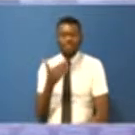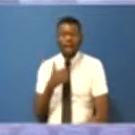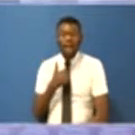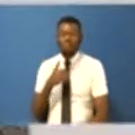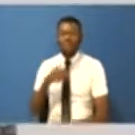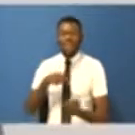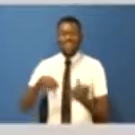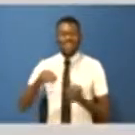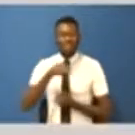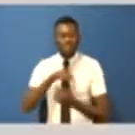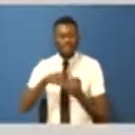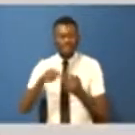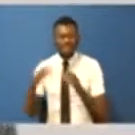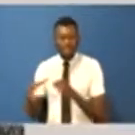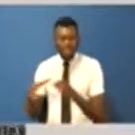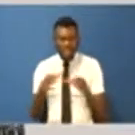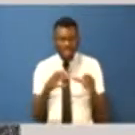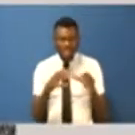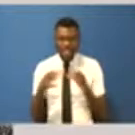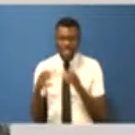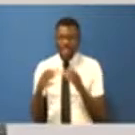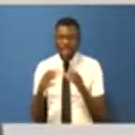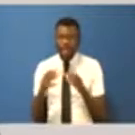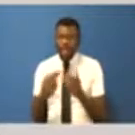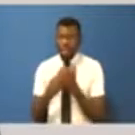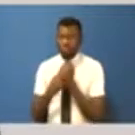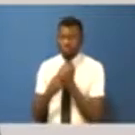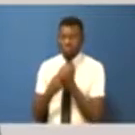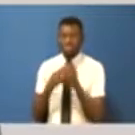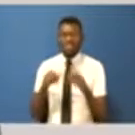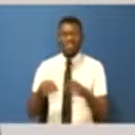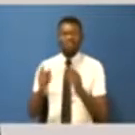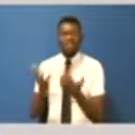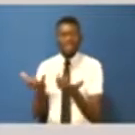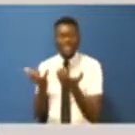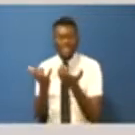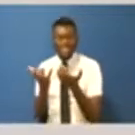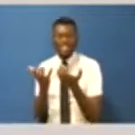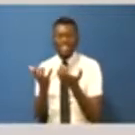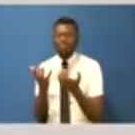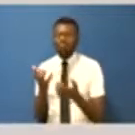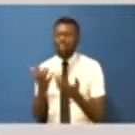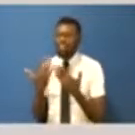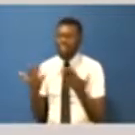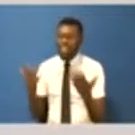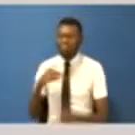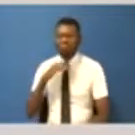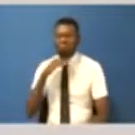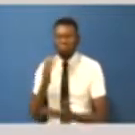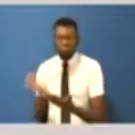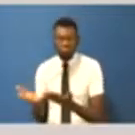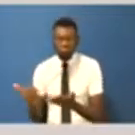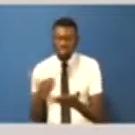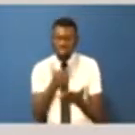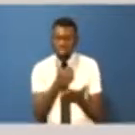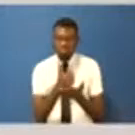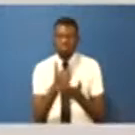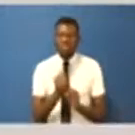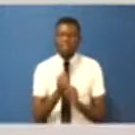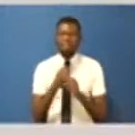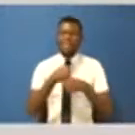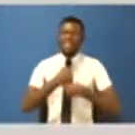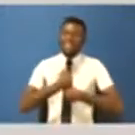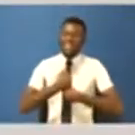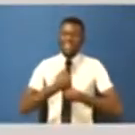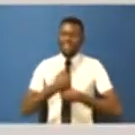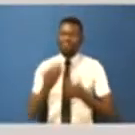companies if we partner with them and those are the things that they need the the recycling uh the garbage